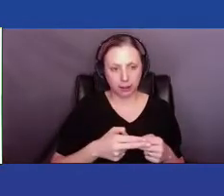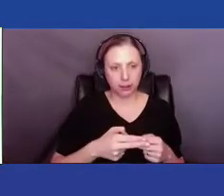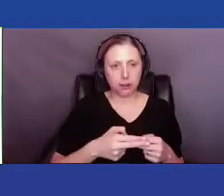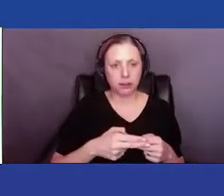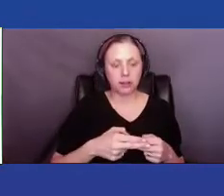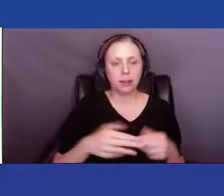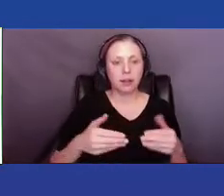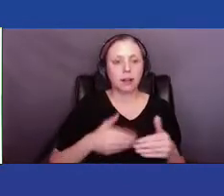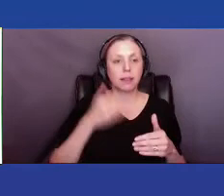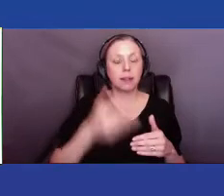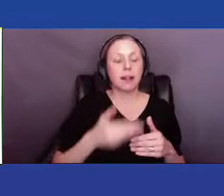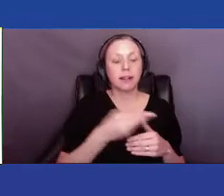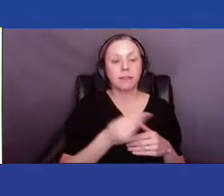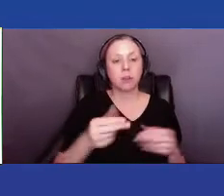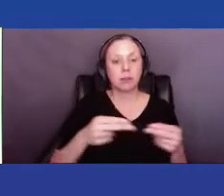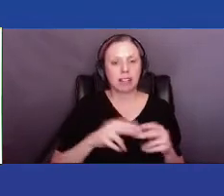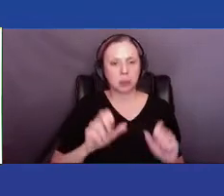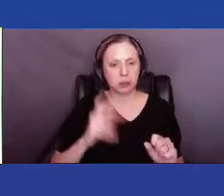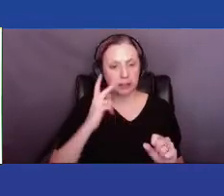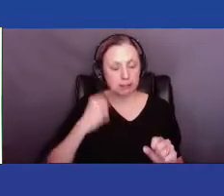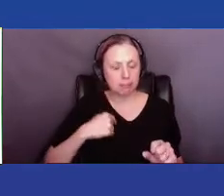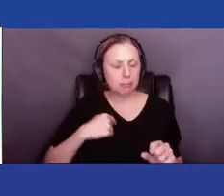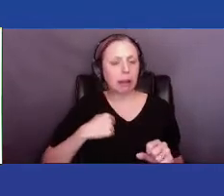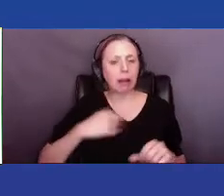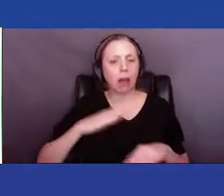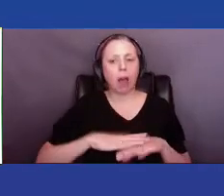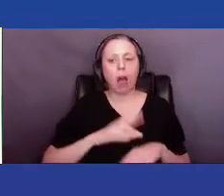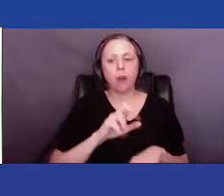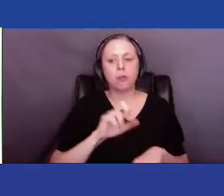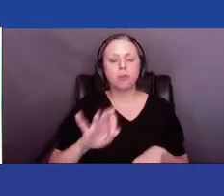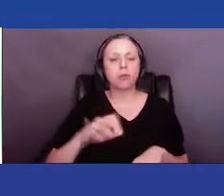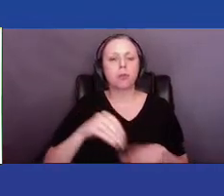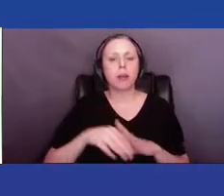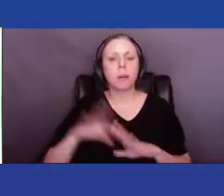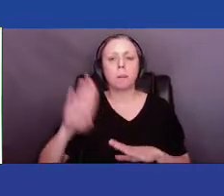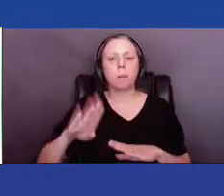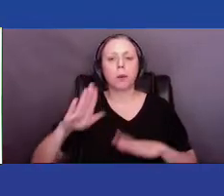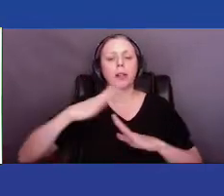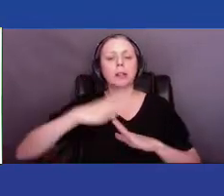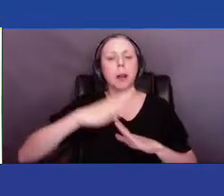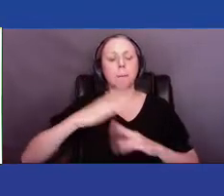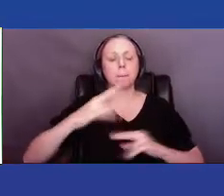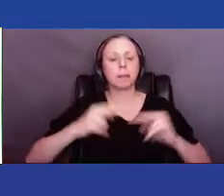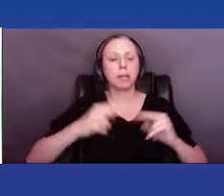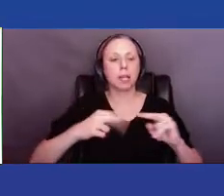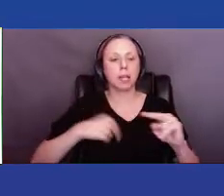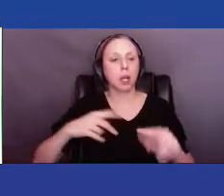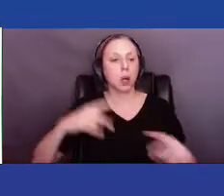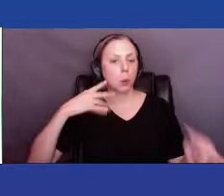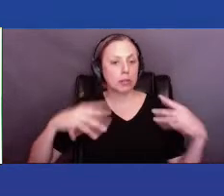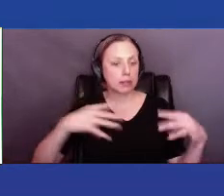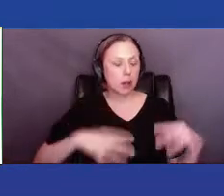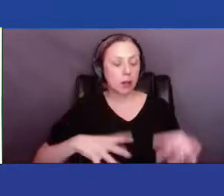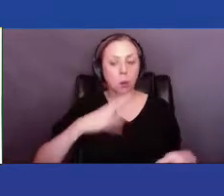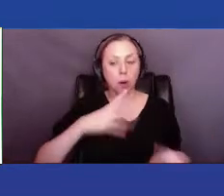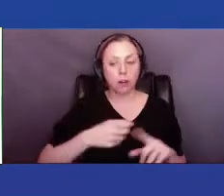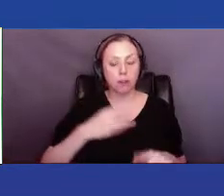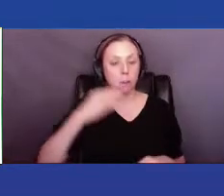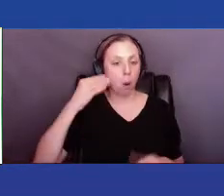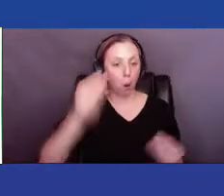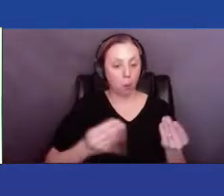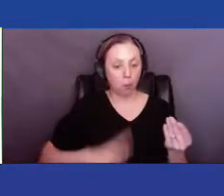series of slides, you'll see me on a Brooklyn rooftop with the sound of water from my homeland playing in the background, and